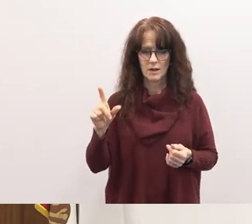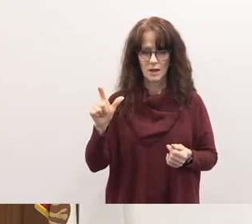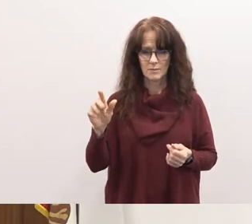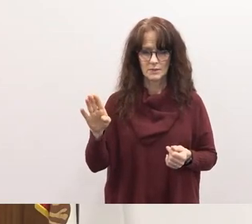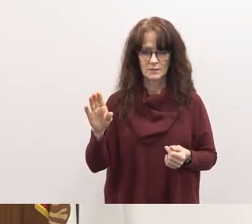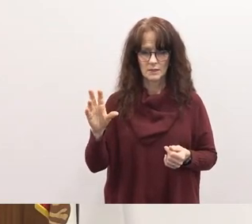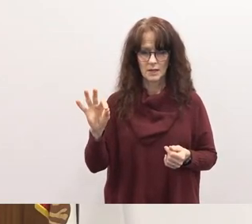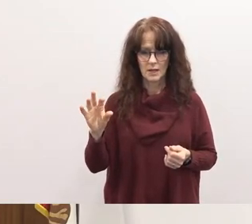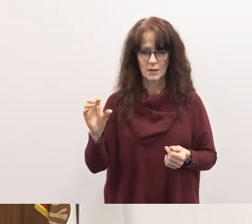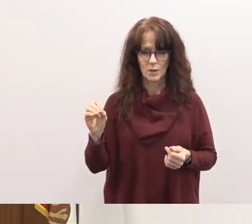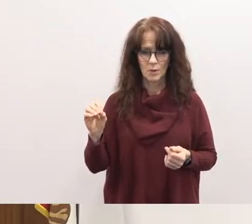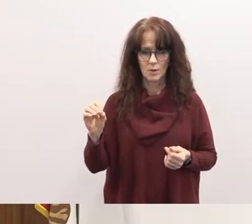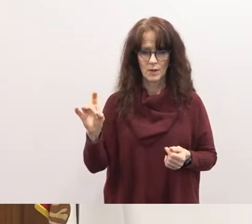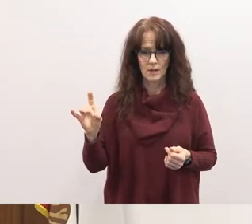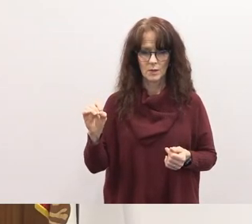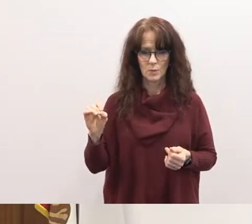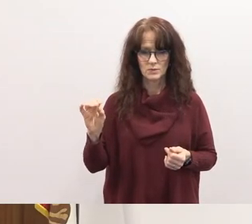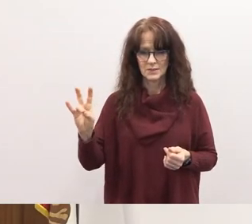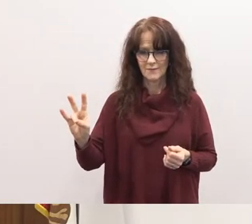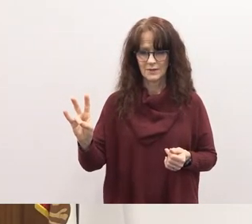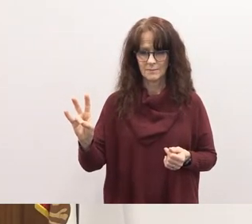Beach 90807.